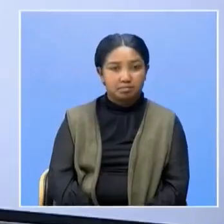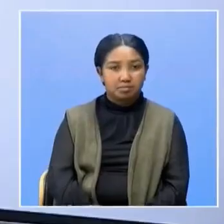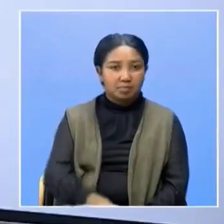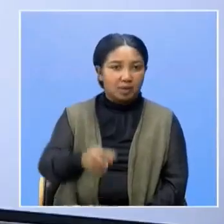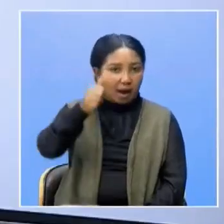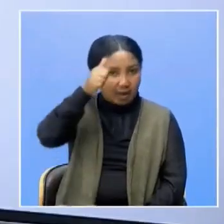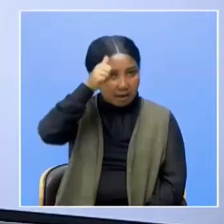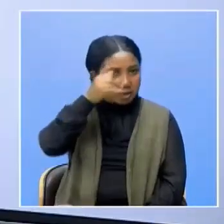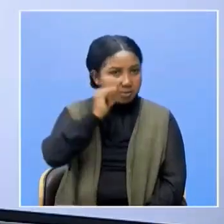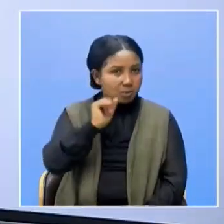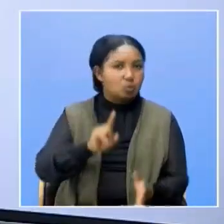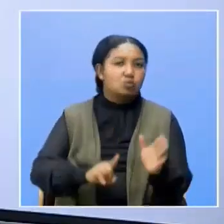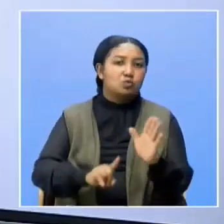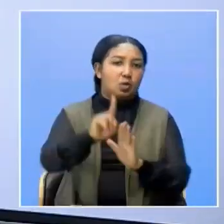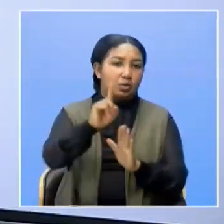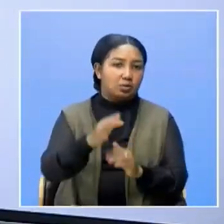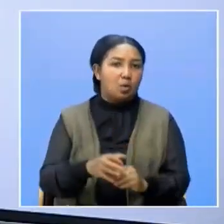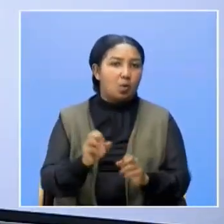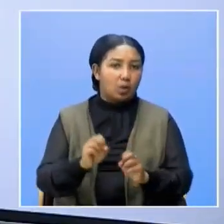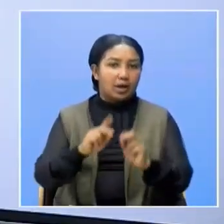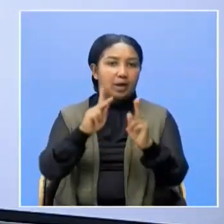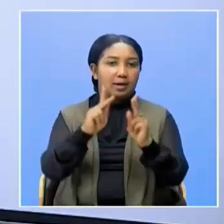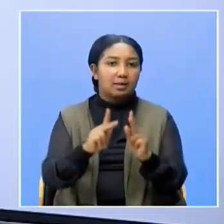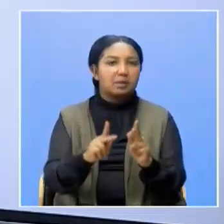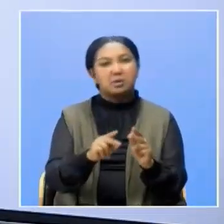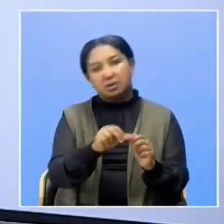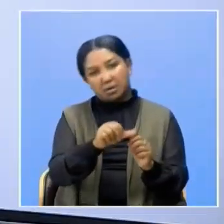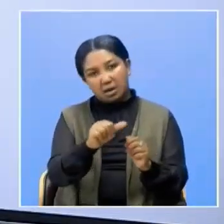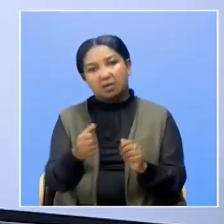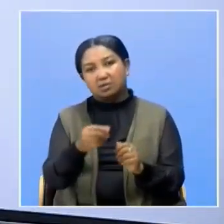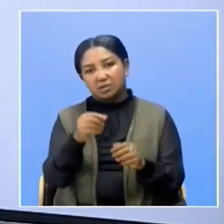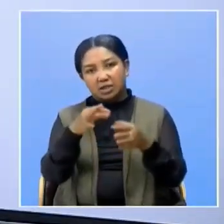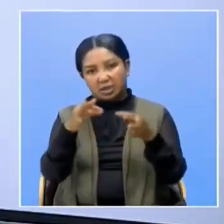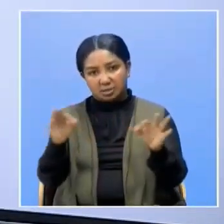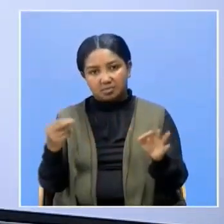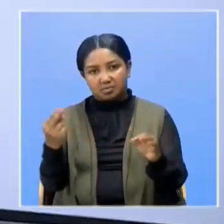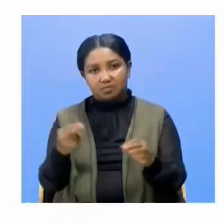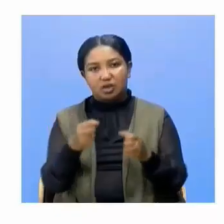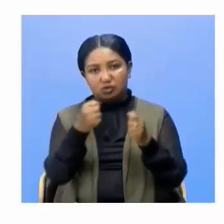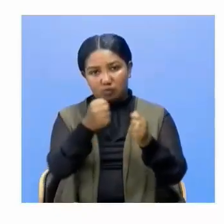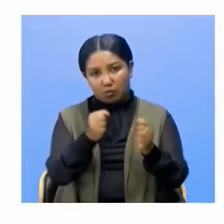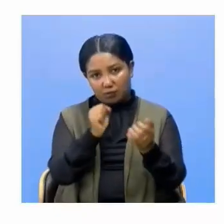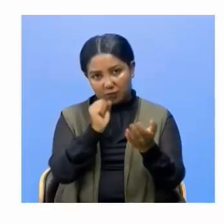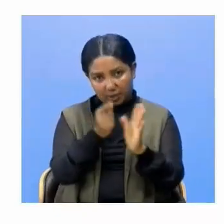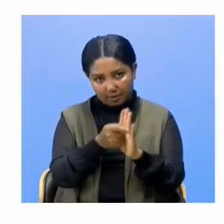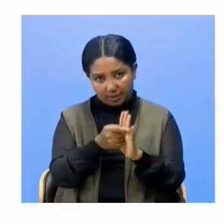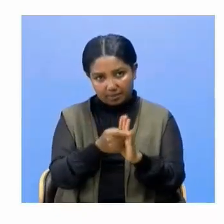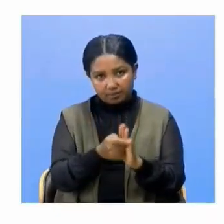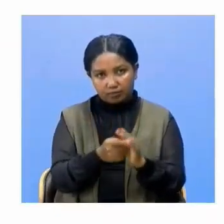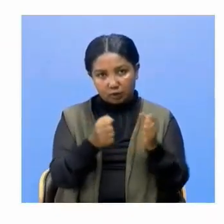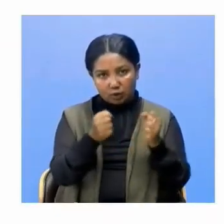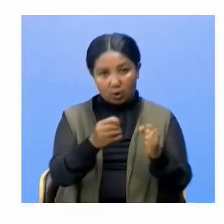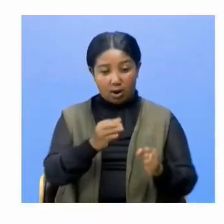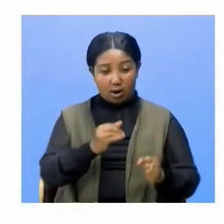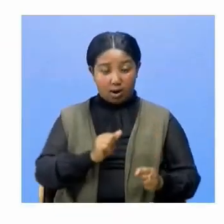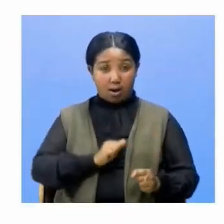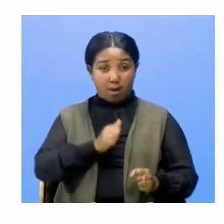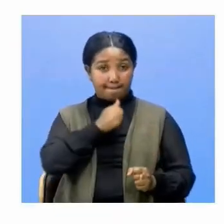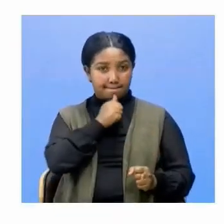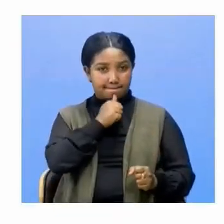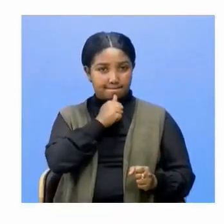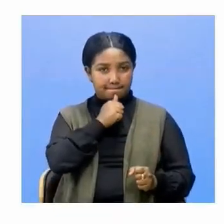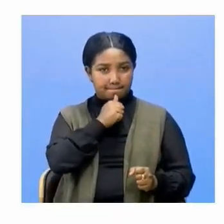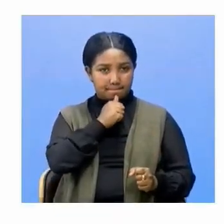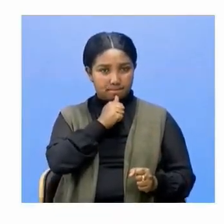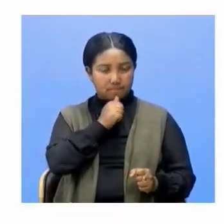Ayele is what? Tall. Okay. Let's use one other sentence here. Strong, for example. Strong. I am.